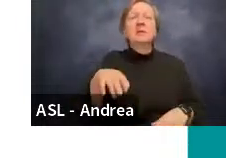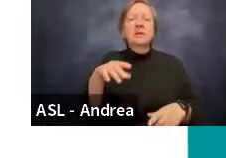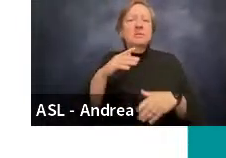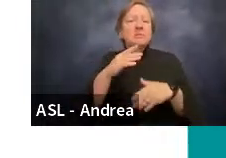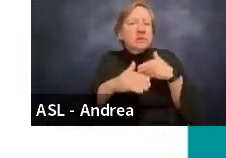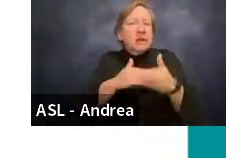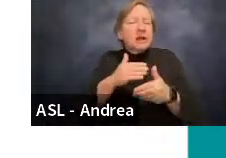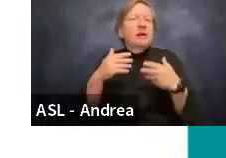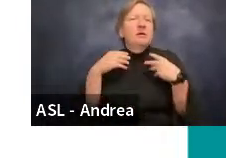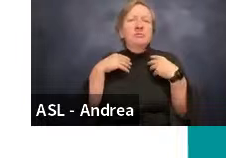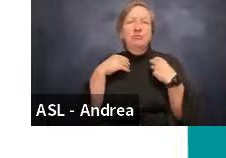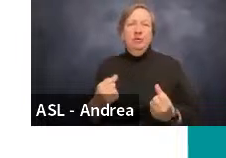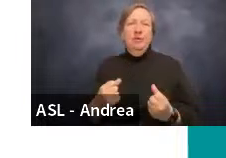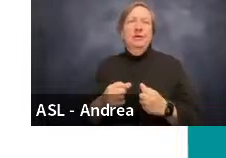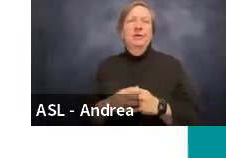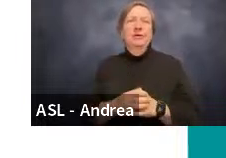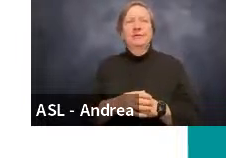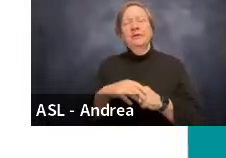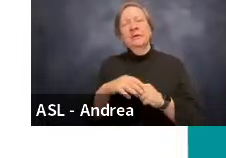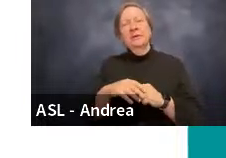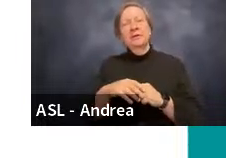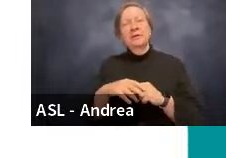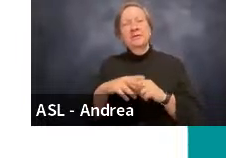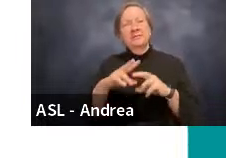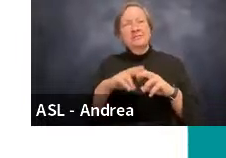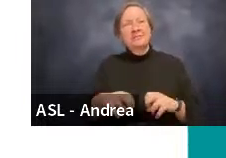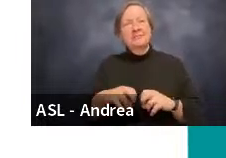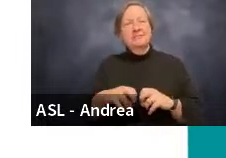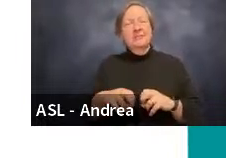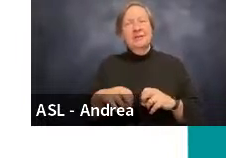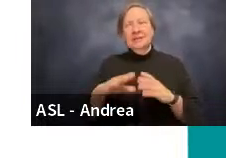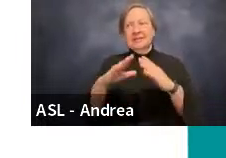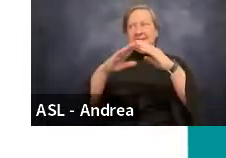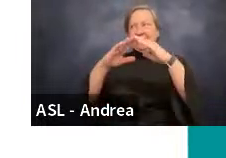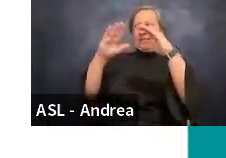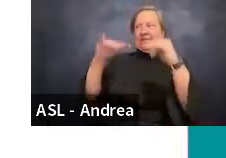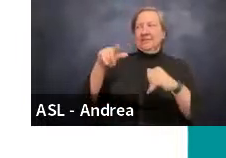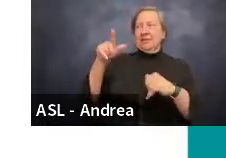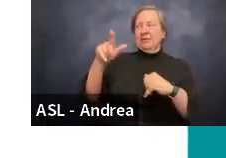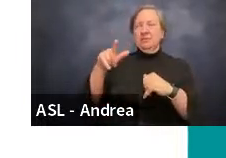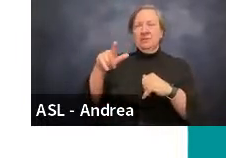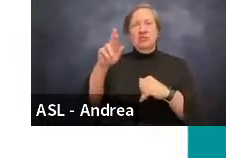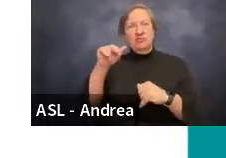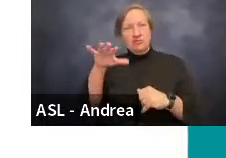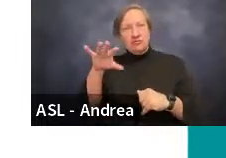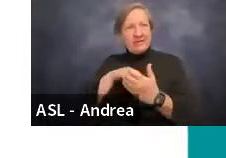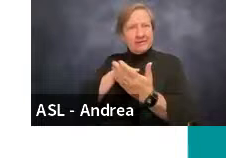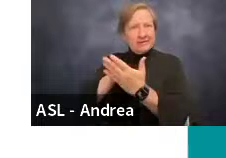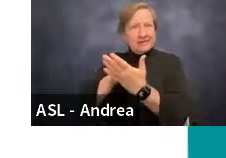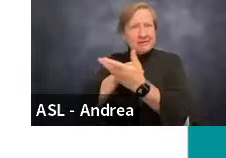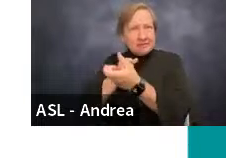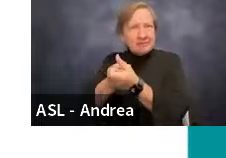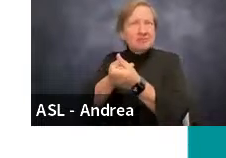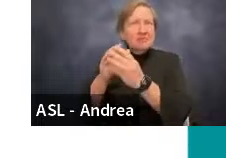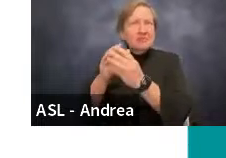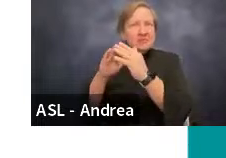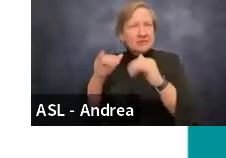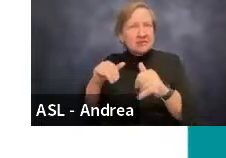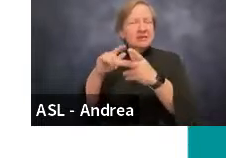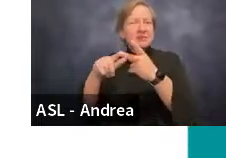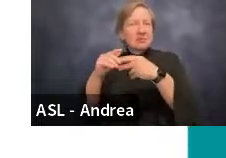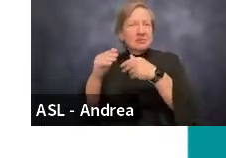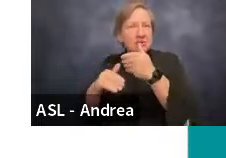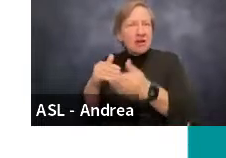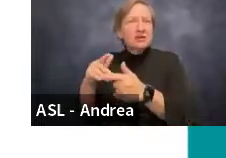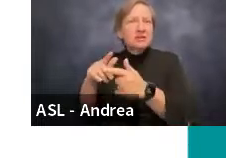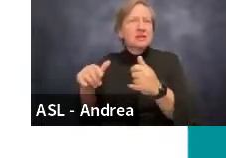and brave, practice examining racially biased systems and processes and how those are showing up in our conversations and in